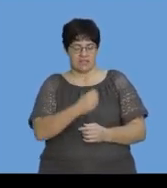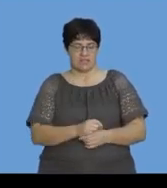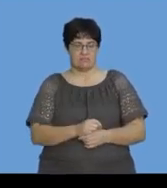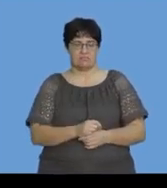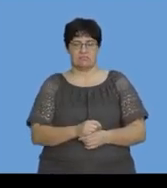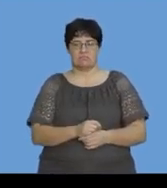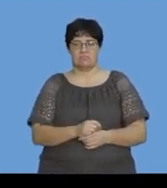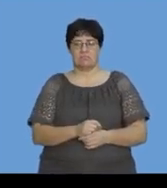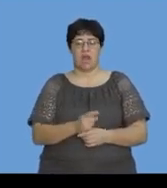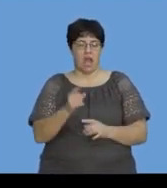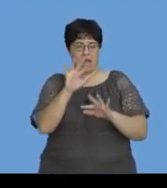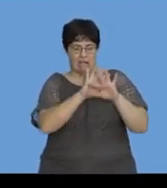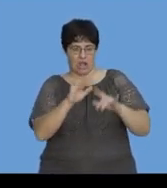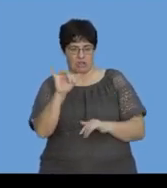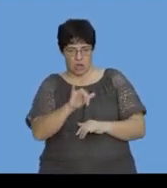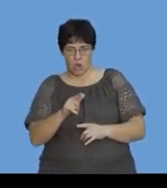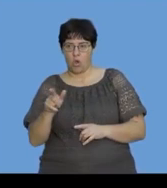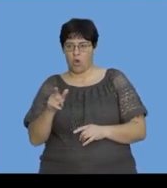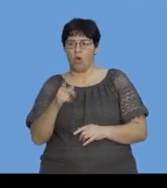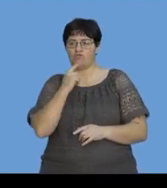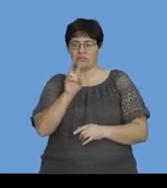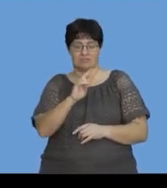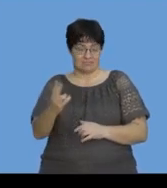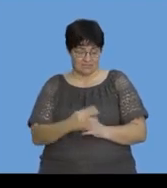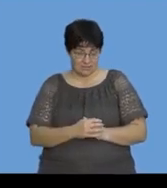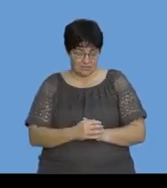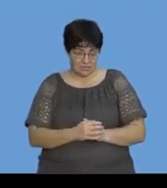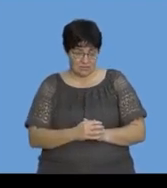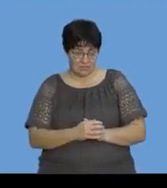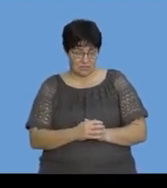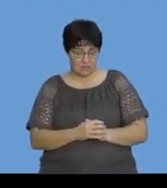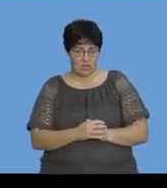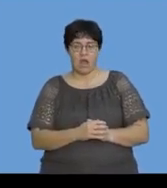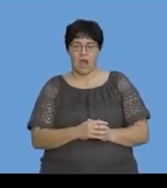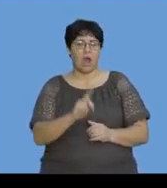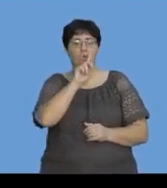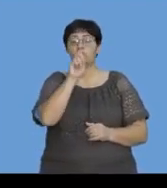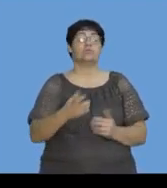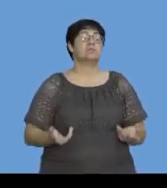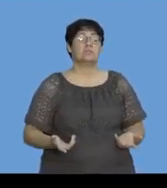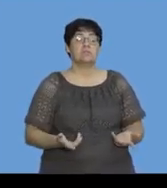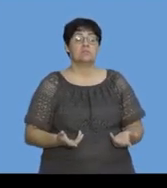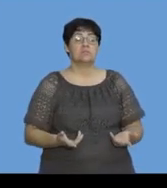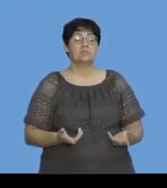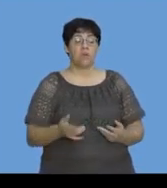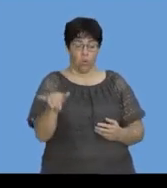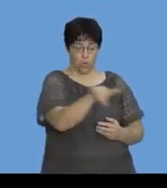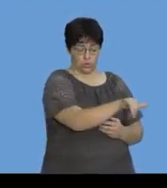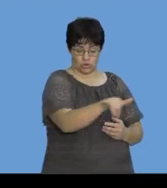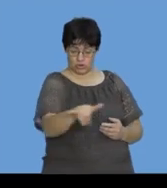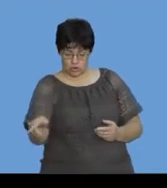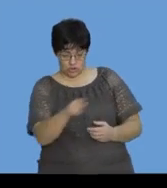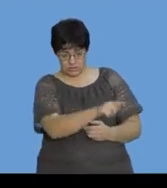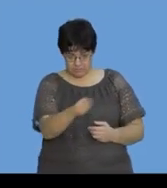red, red to yellow, red to yellow. And my question to you very